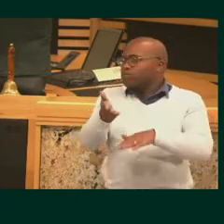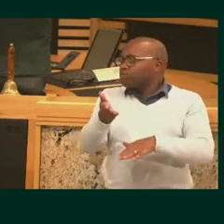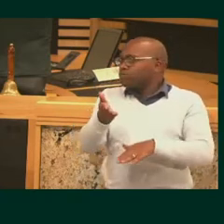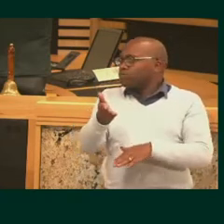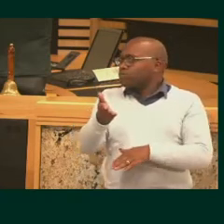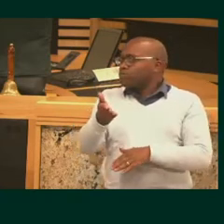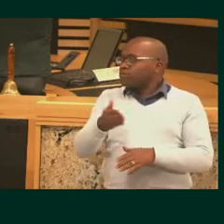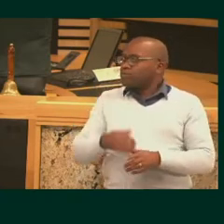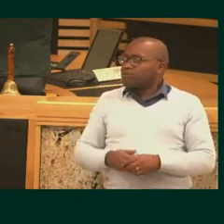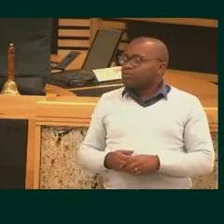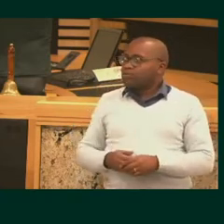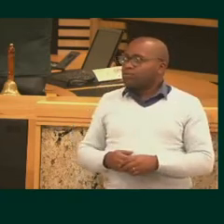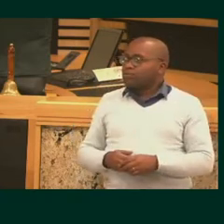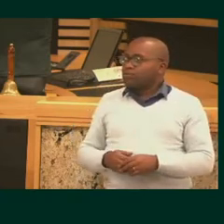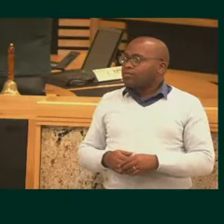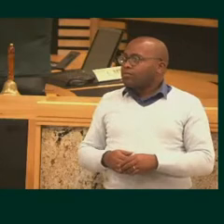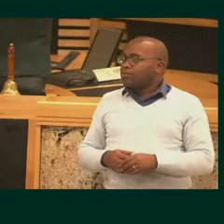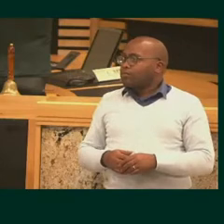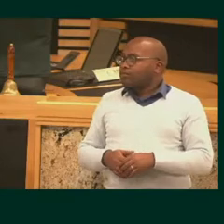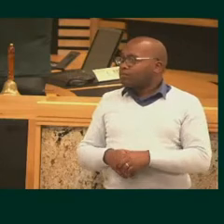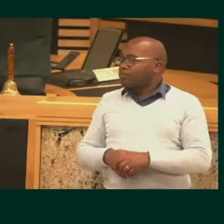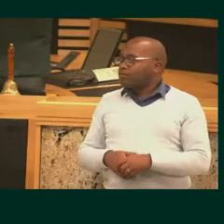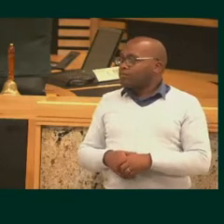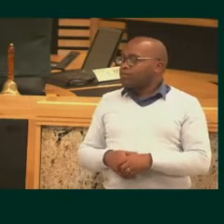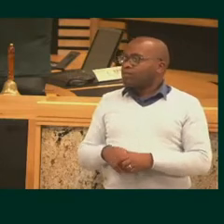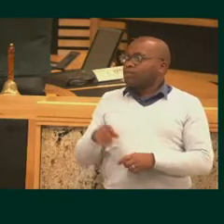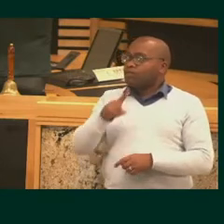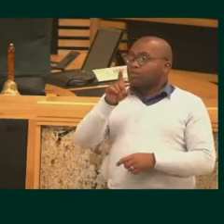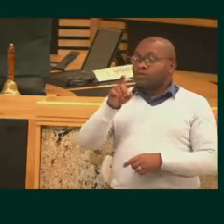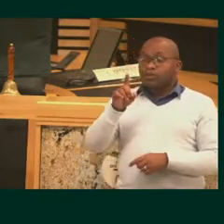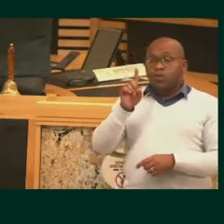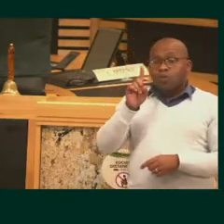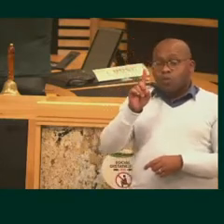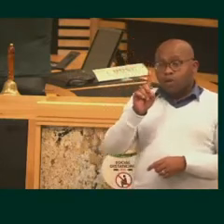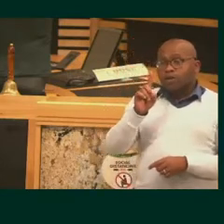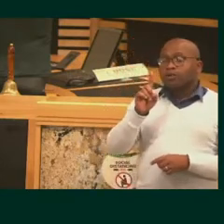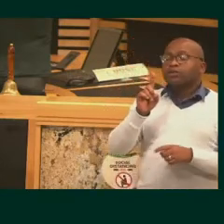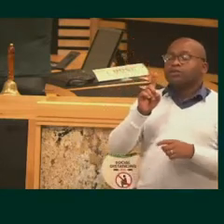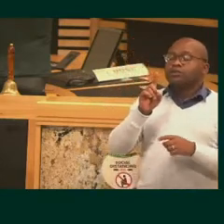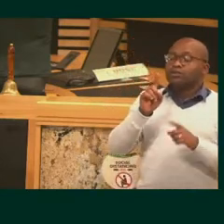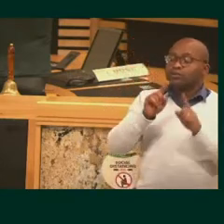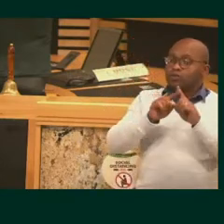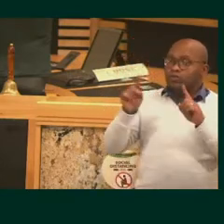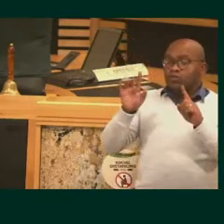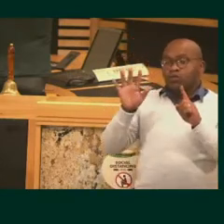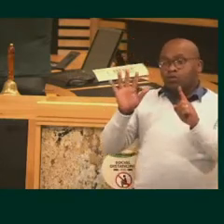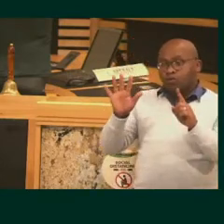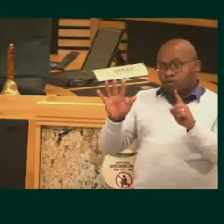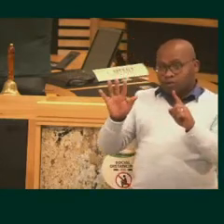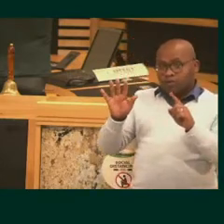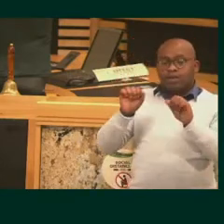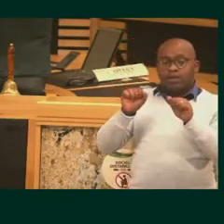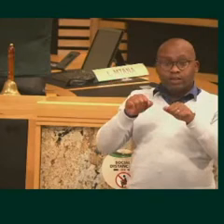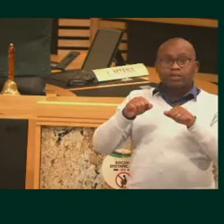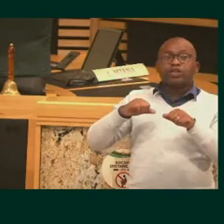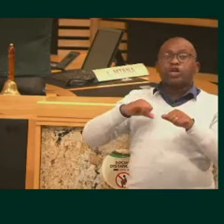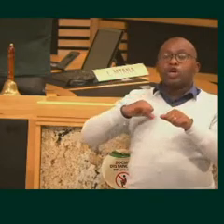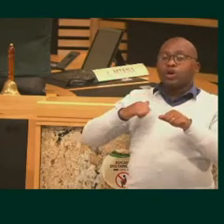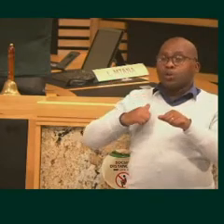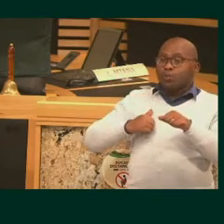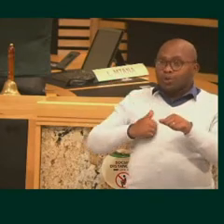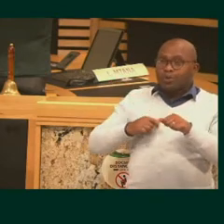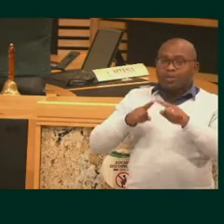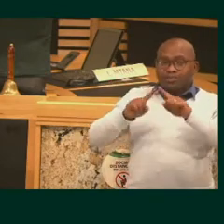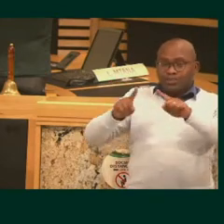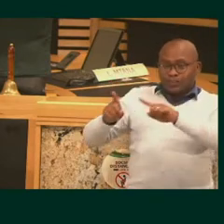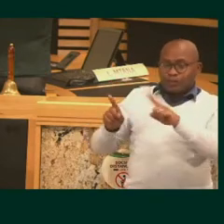question question one of number five in the question paper the municipalities are are responsible for Rural access roads and